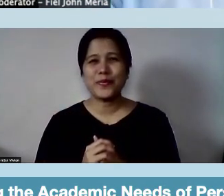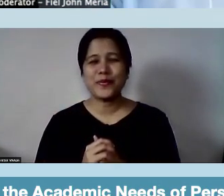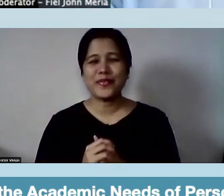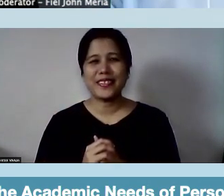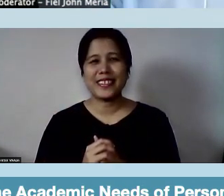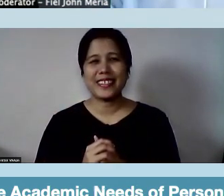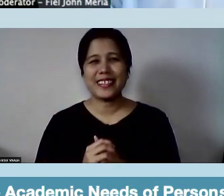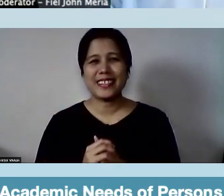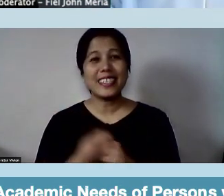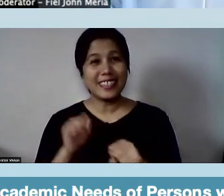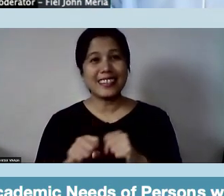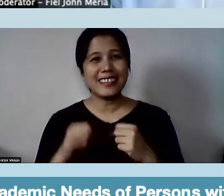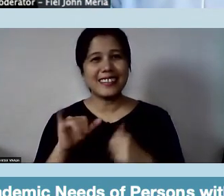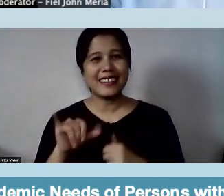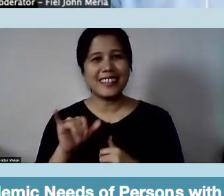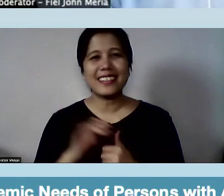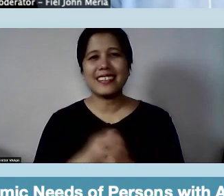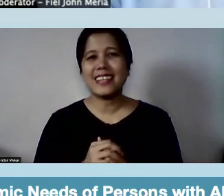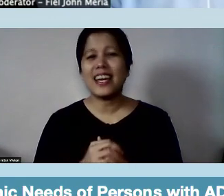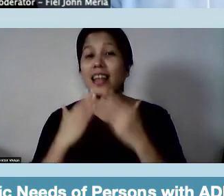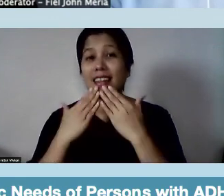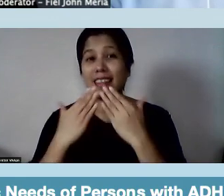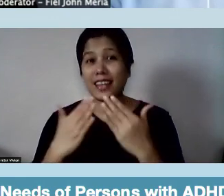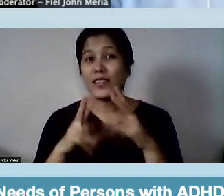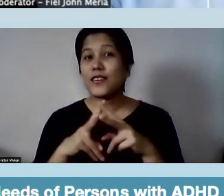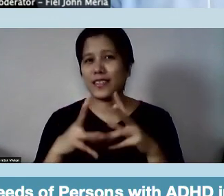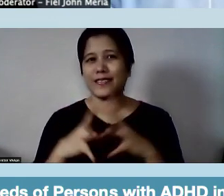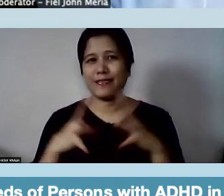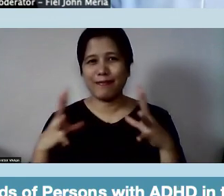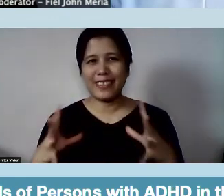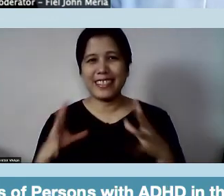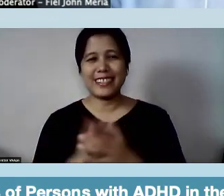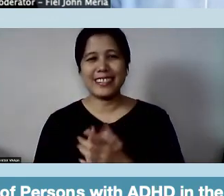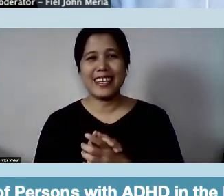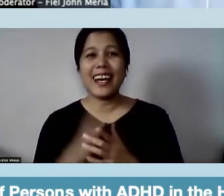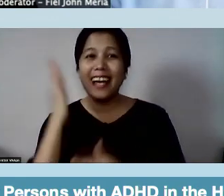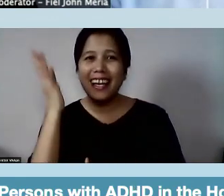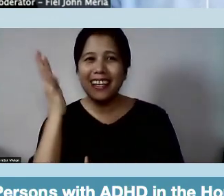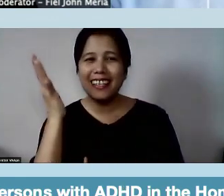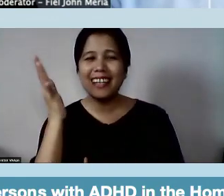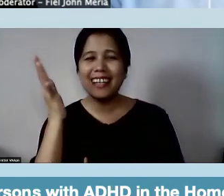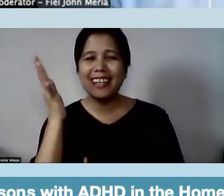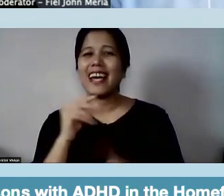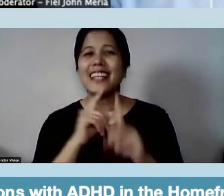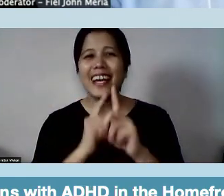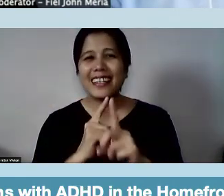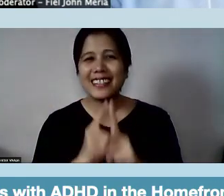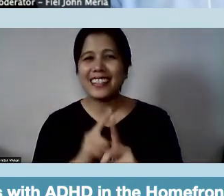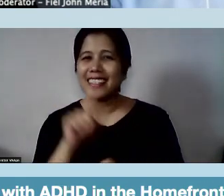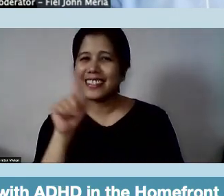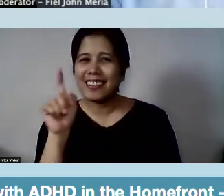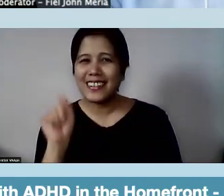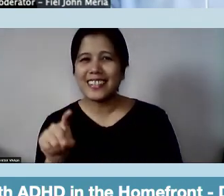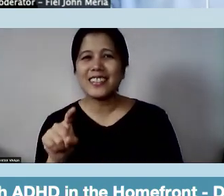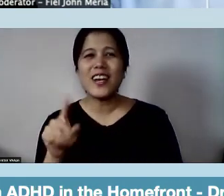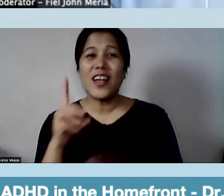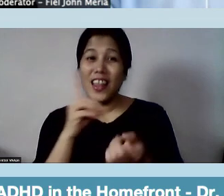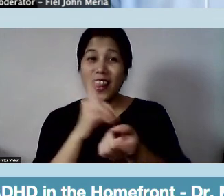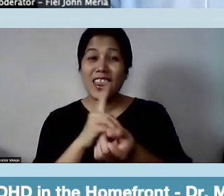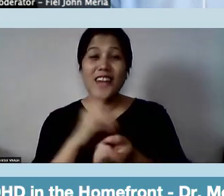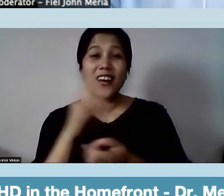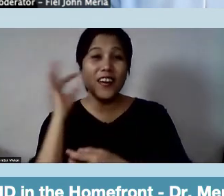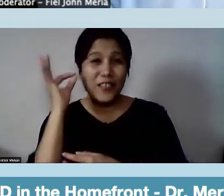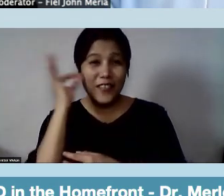So, yeah. So, thank you so much for the lecture and answering these questions, Doc Francis. I